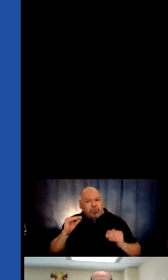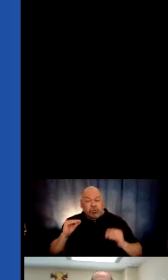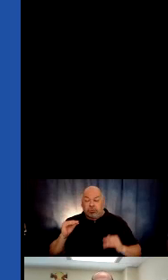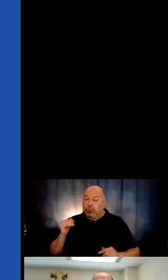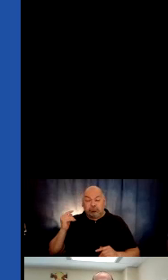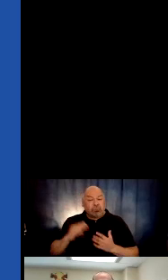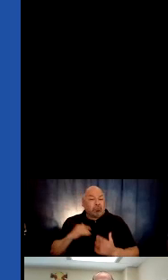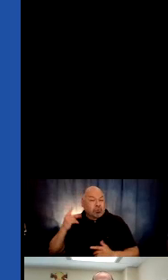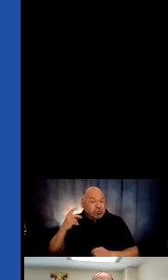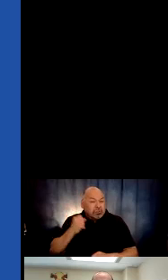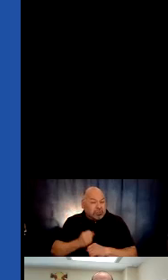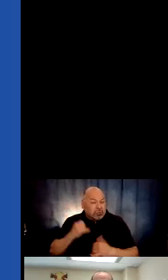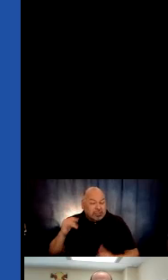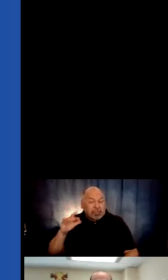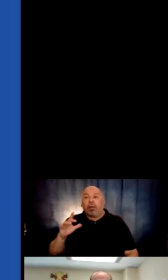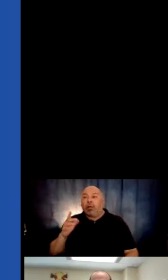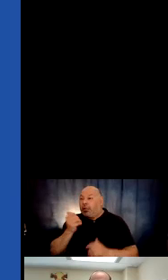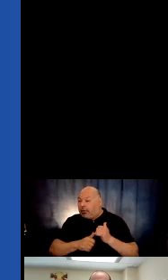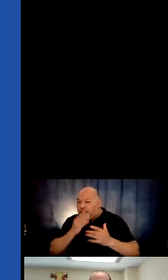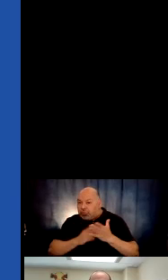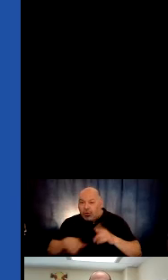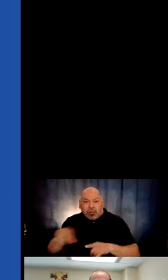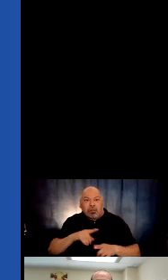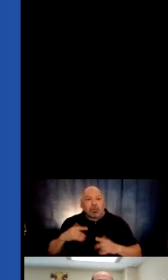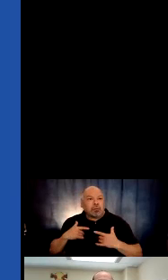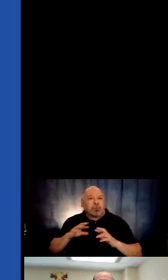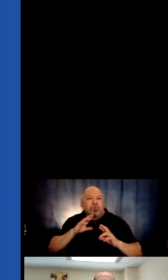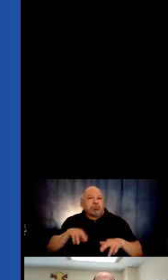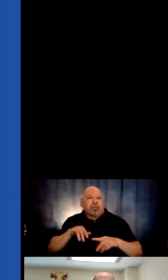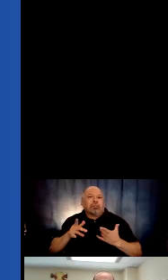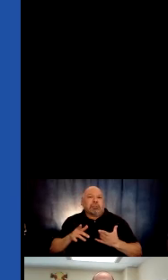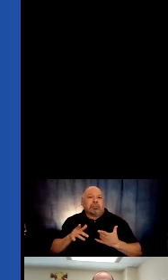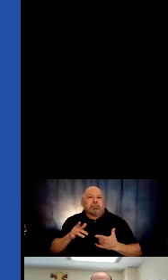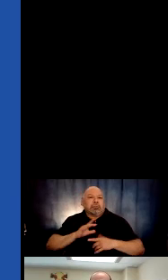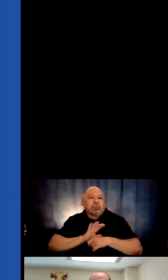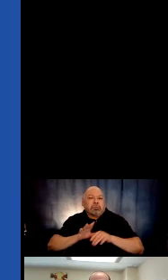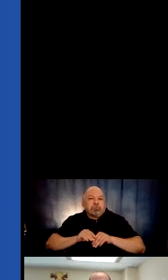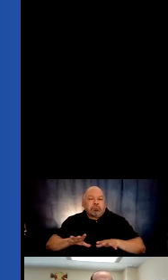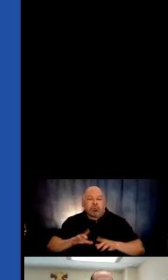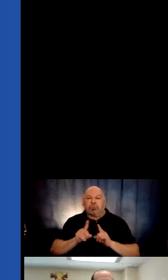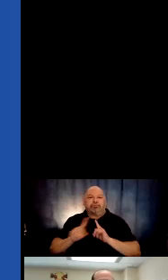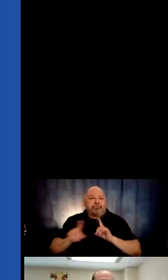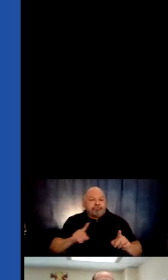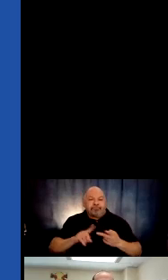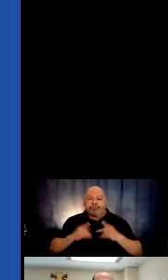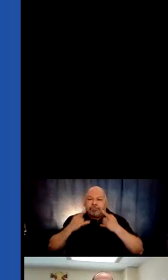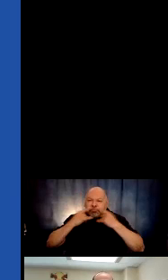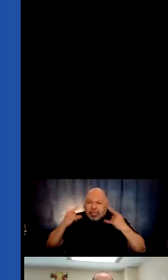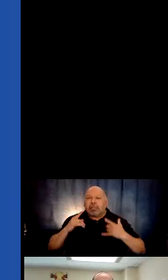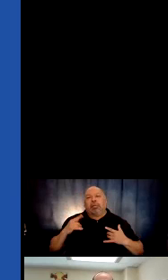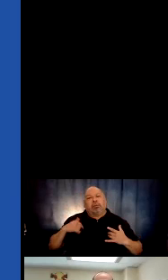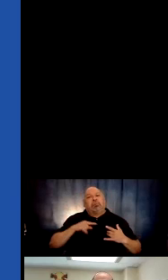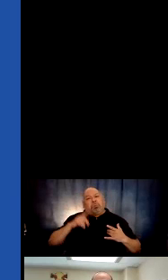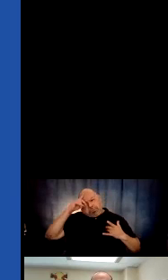now in every aspect of our response to this pandemic, whether it was social distancing or mask wearing.